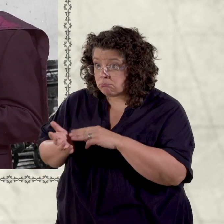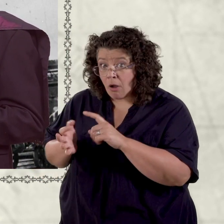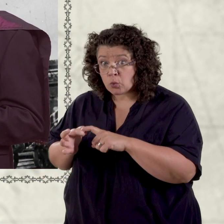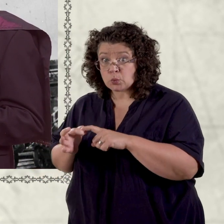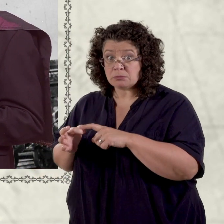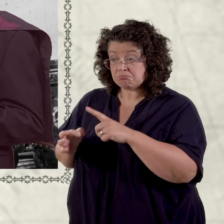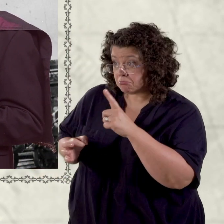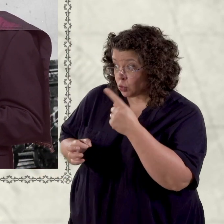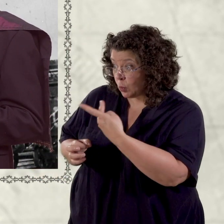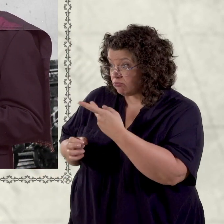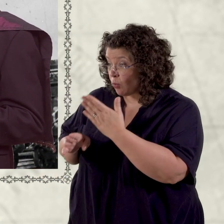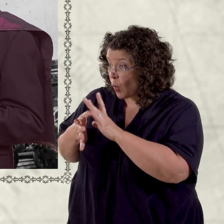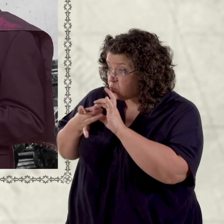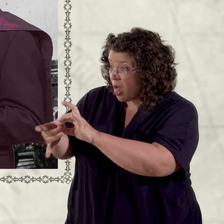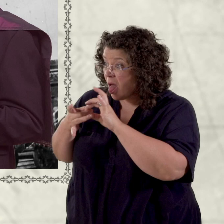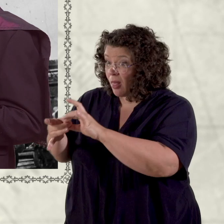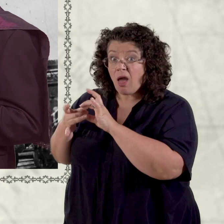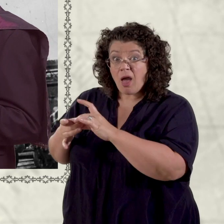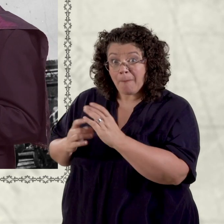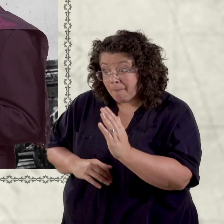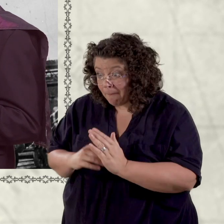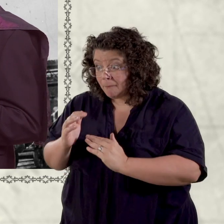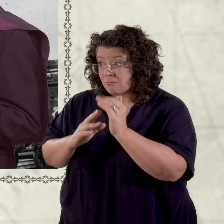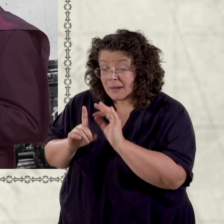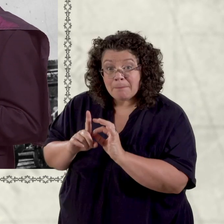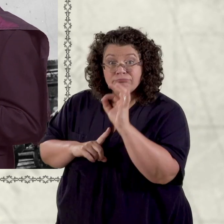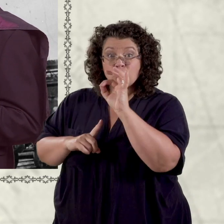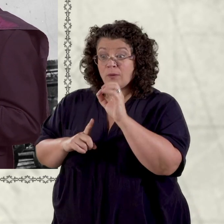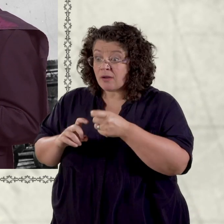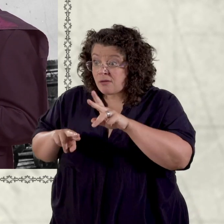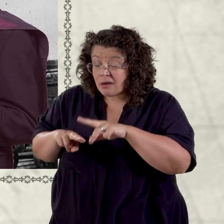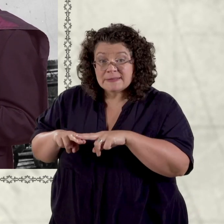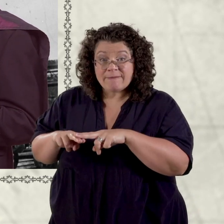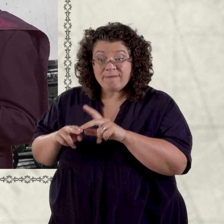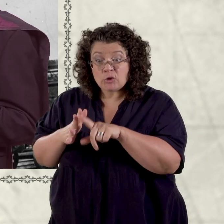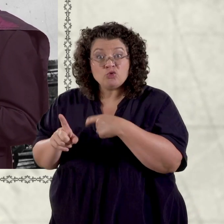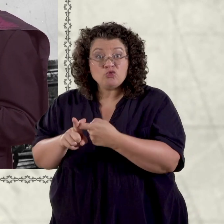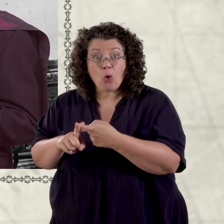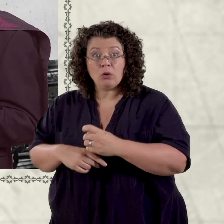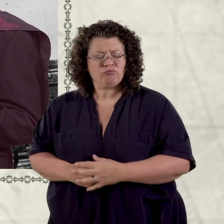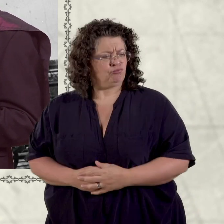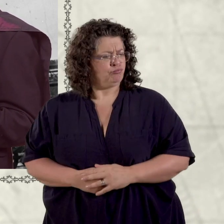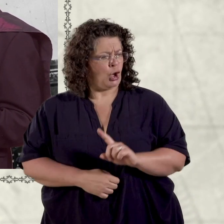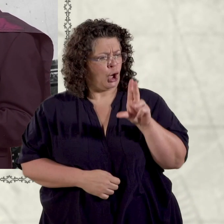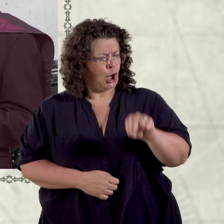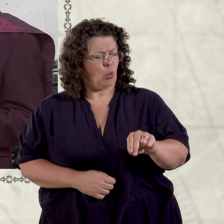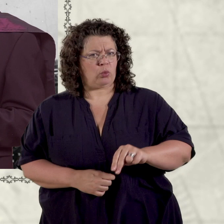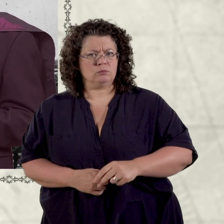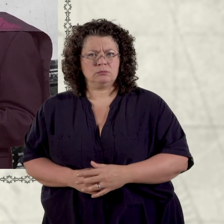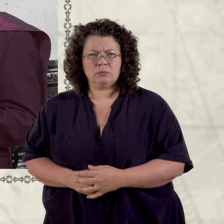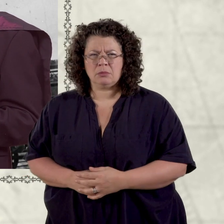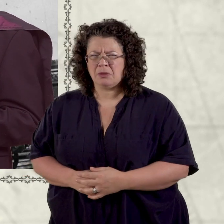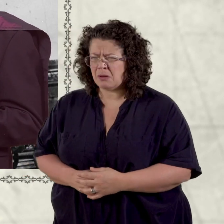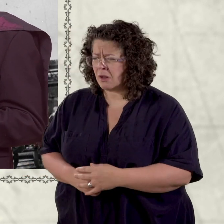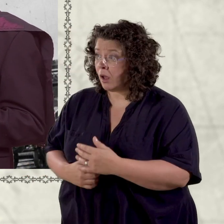Marquis of Bute, sir. Could we work together to improve Cardiff docks? No, not at all. Are you going to answer no